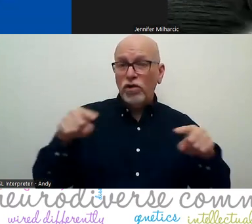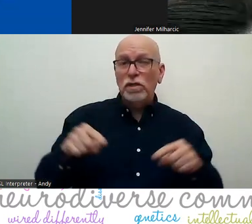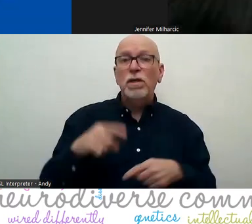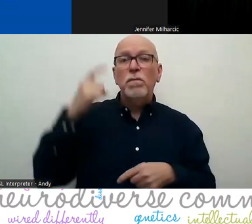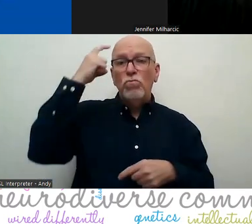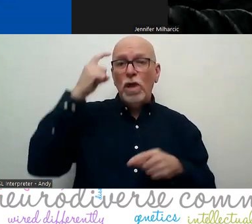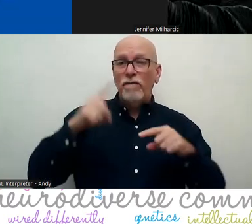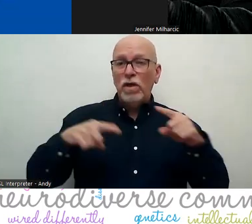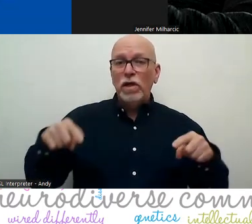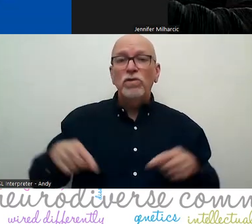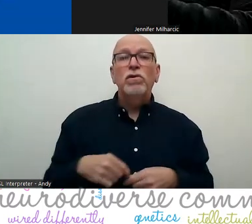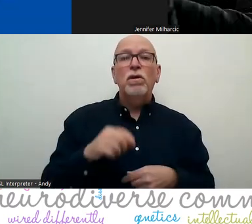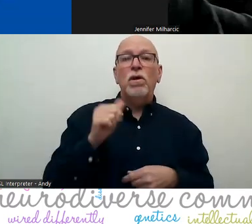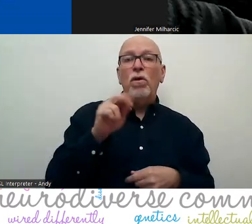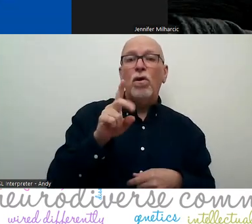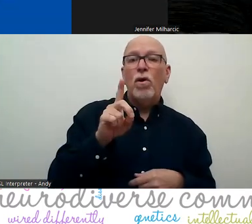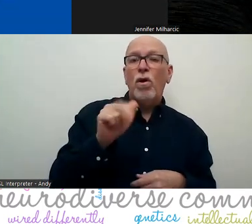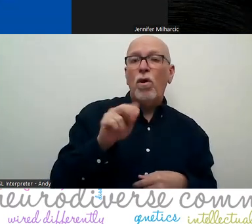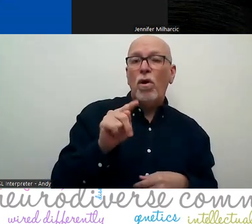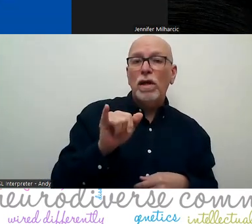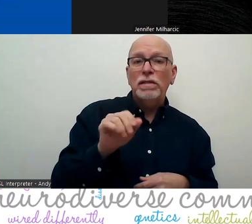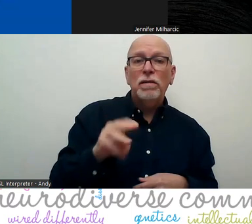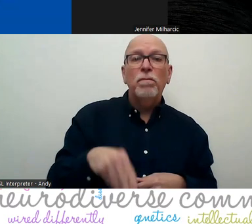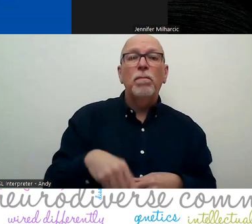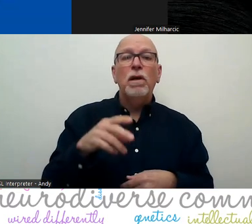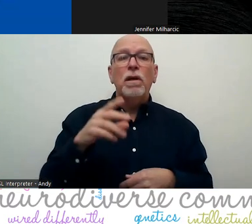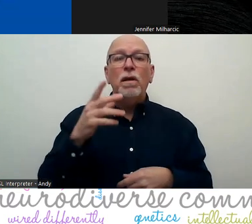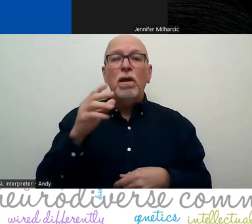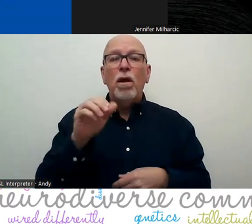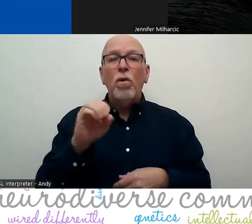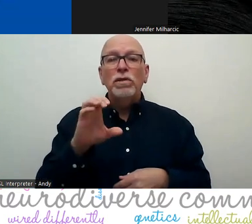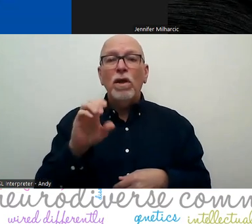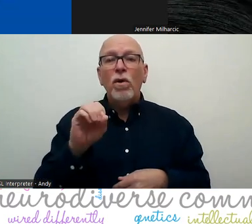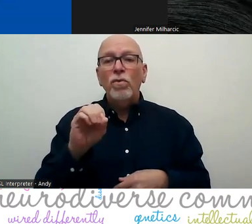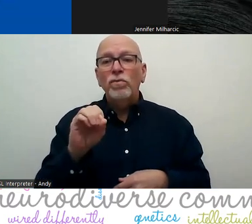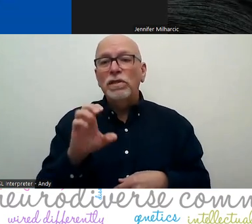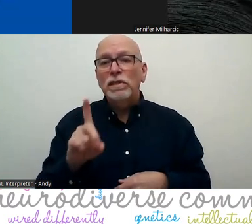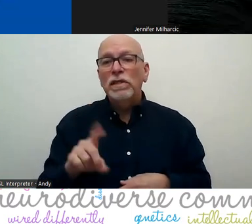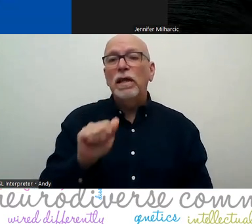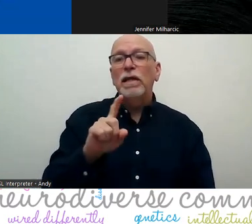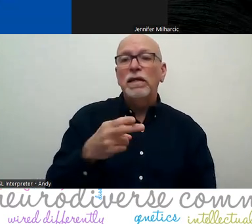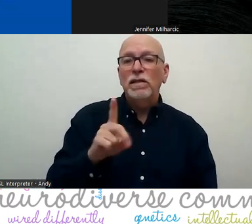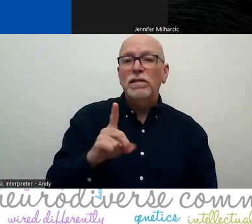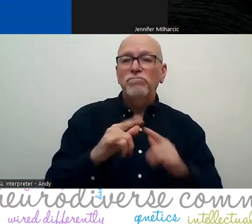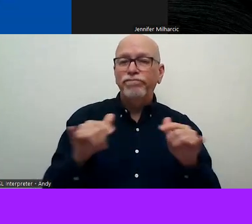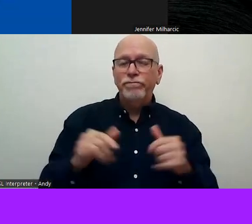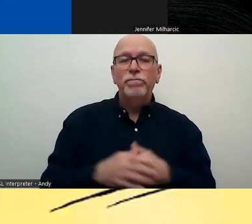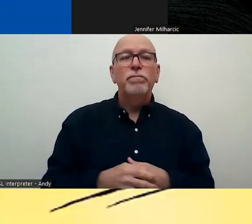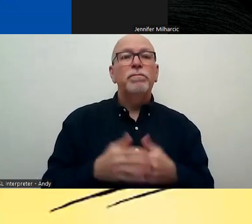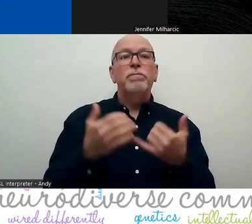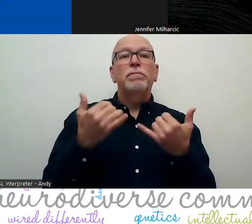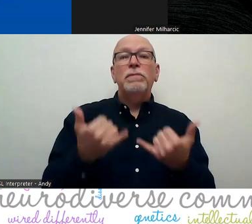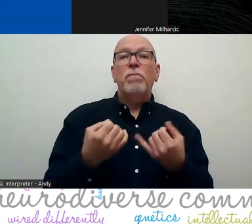variations autism bipolarity adhd ocd and others now on to providing